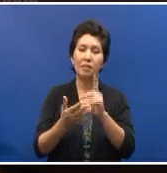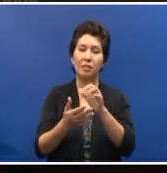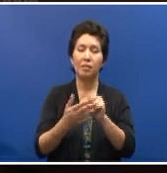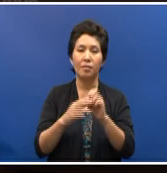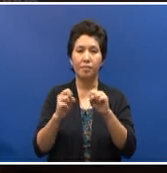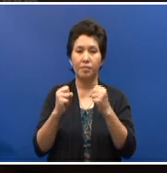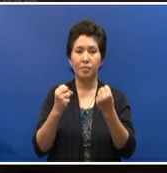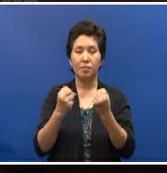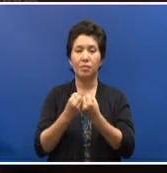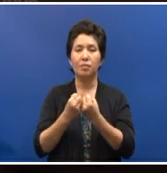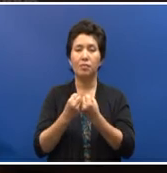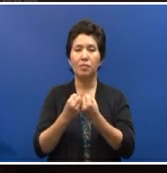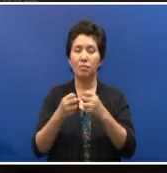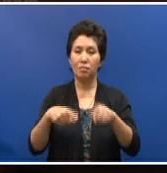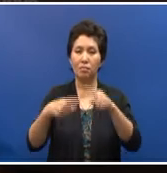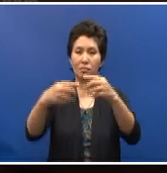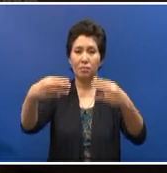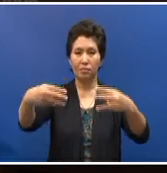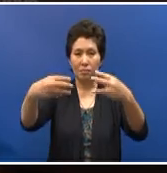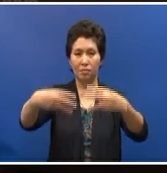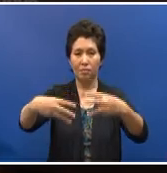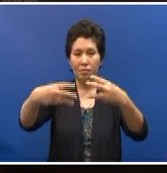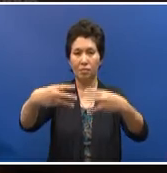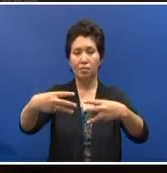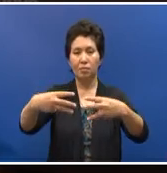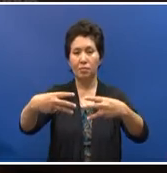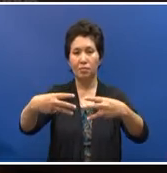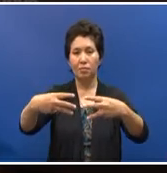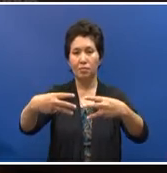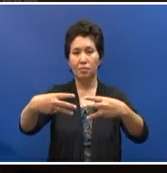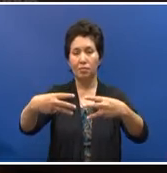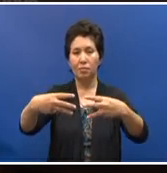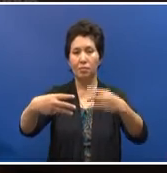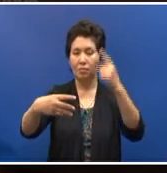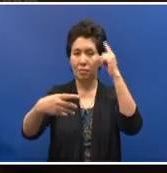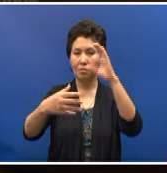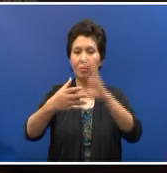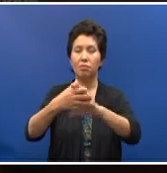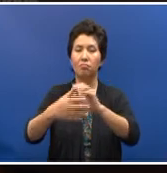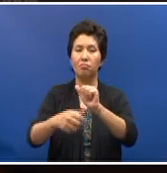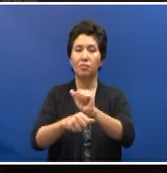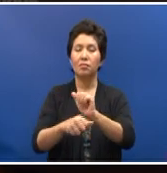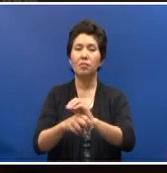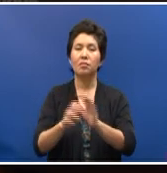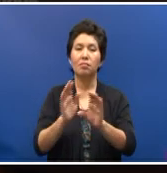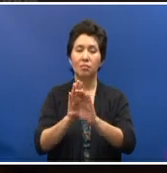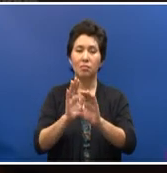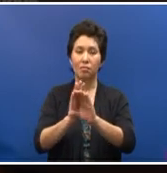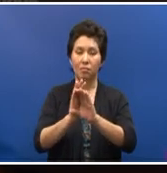societies will go to war, okay, when they feel that their security or well-being is in jeopardy. Okay, for